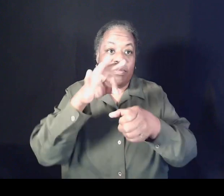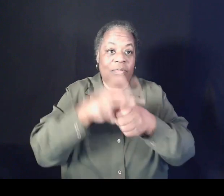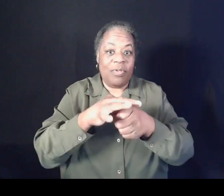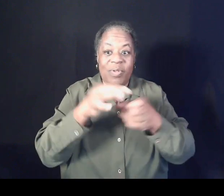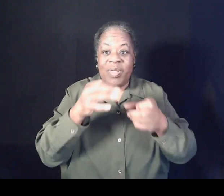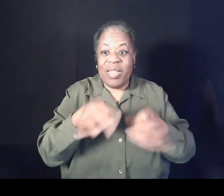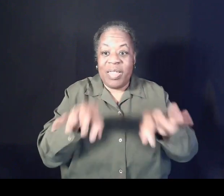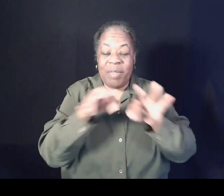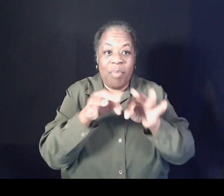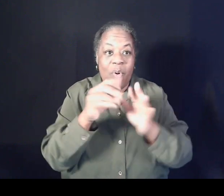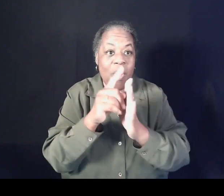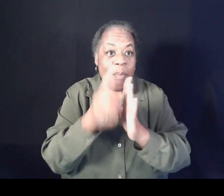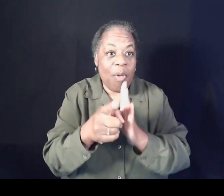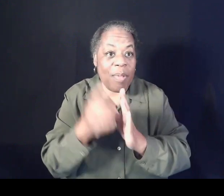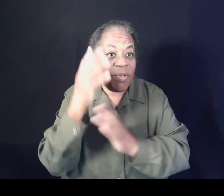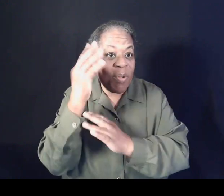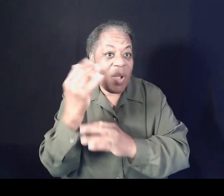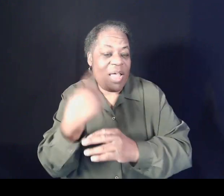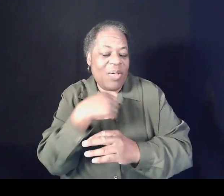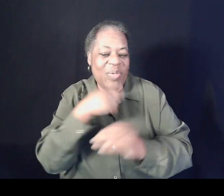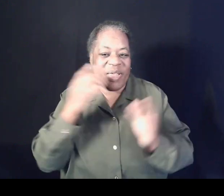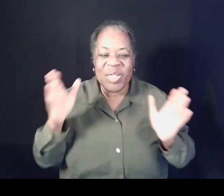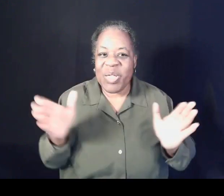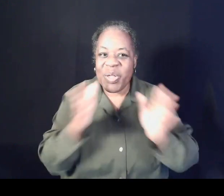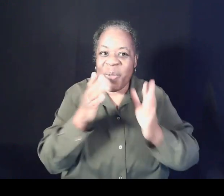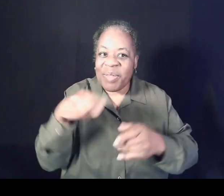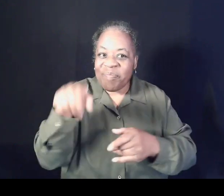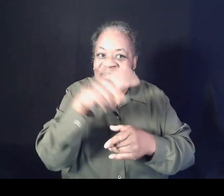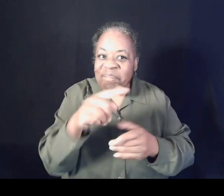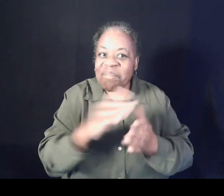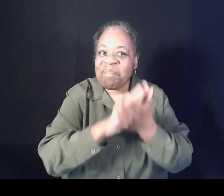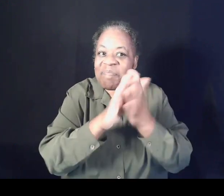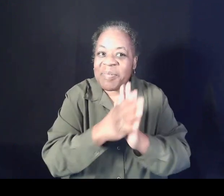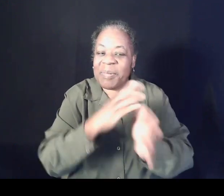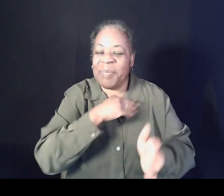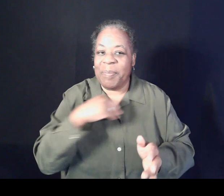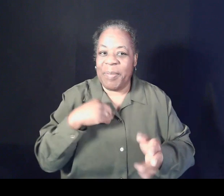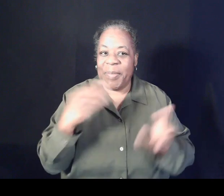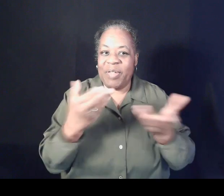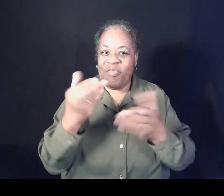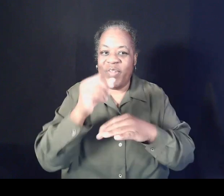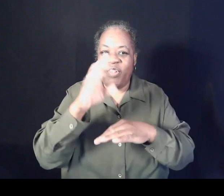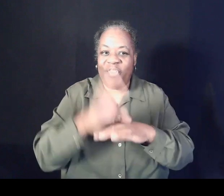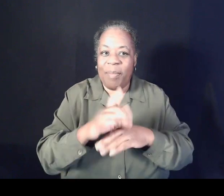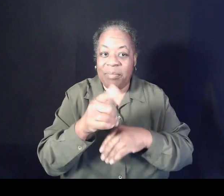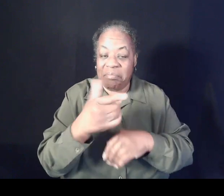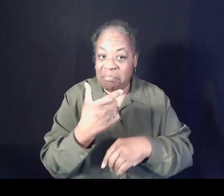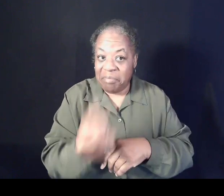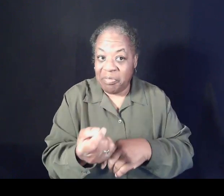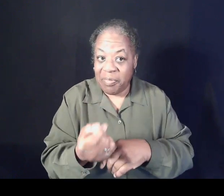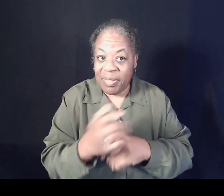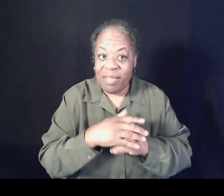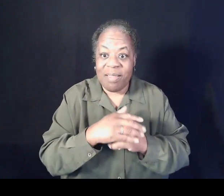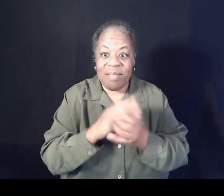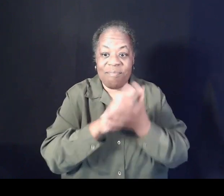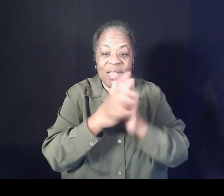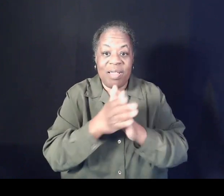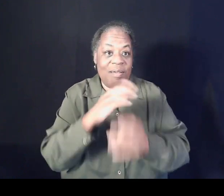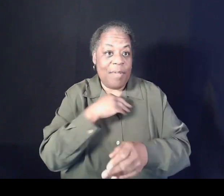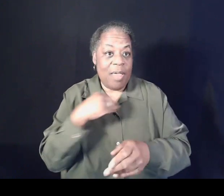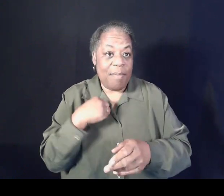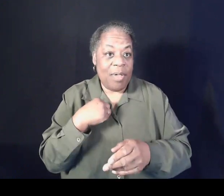this is one of the reasons why we encourage membership at Grace Chapel. If you happen to be interested in becoming a member at Grace Chapel,